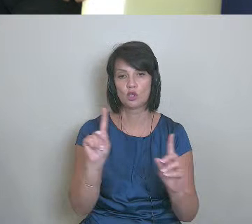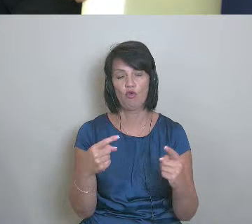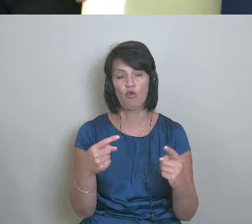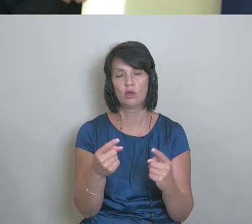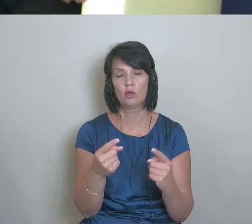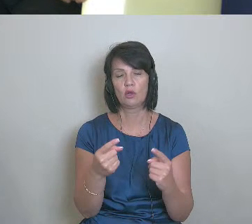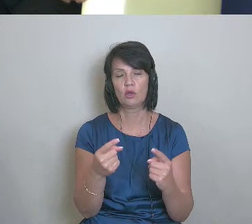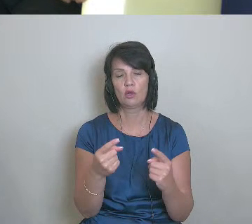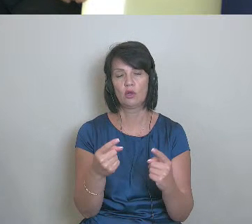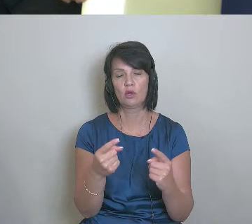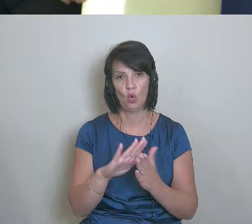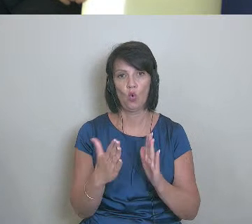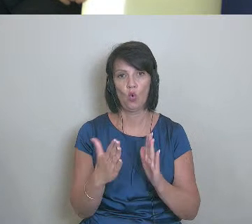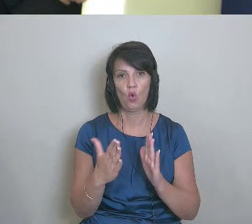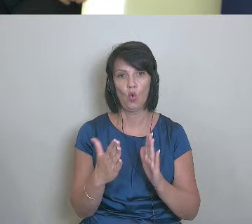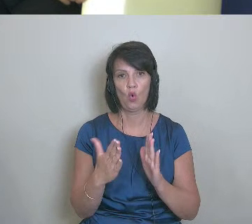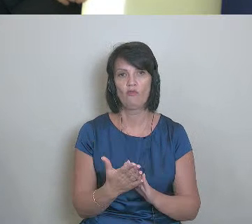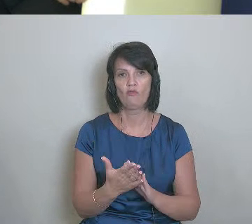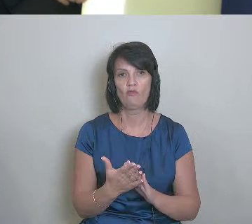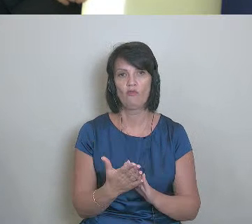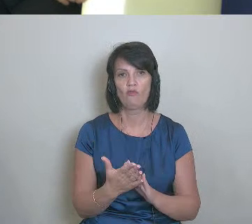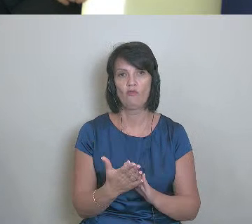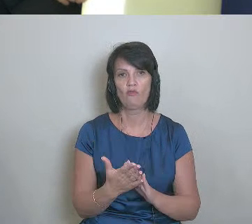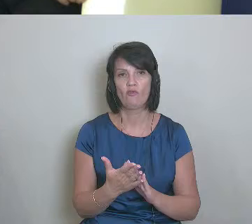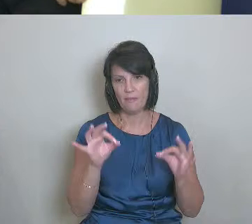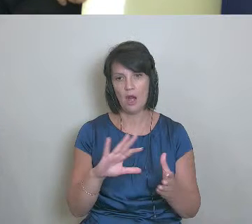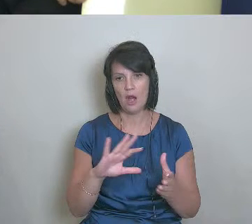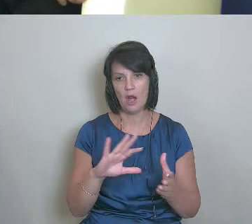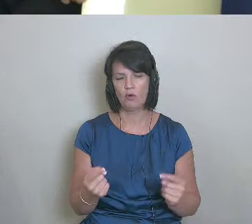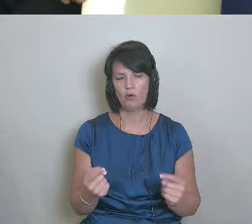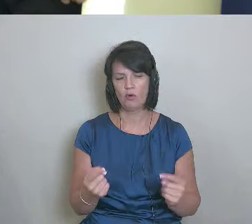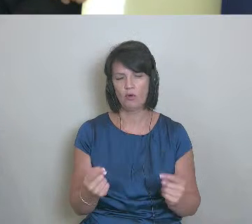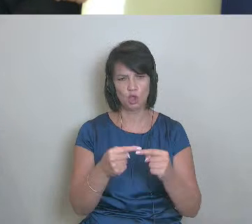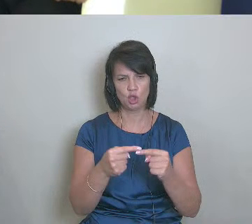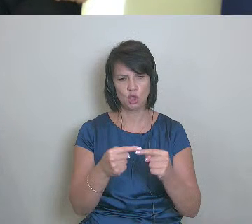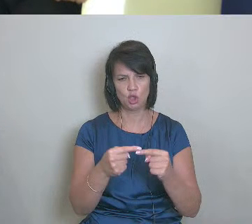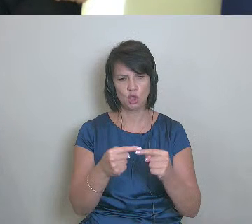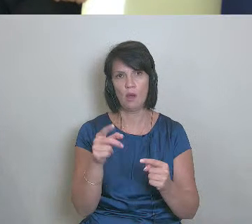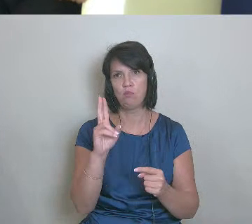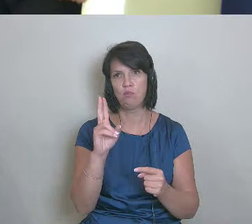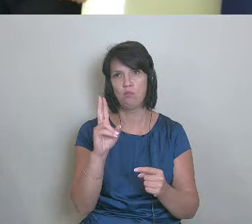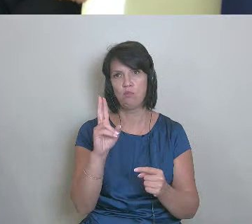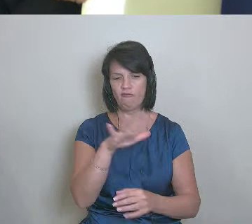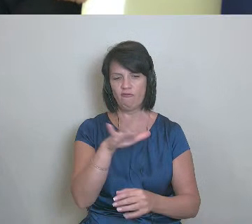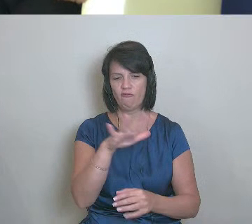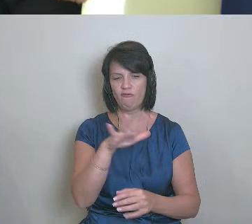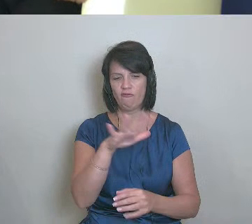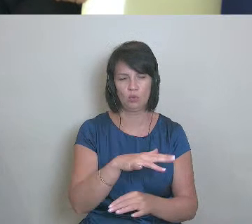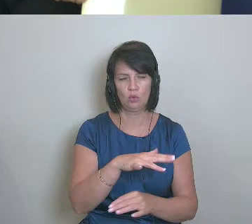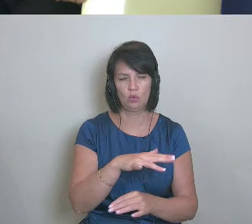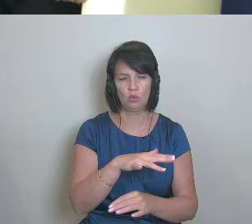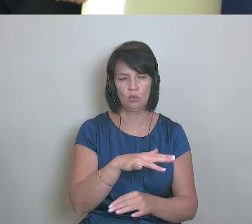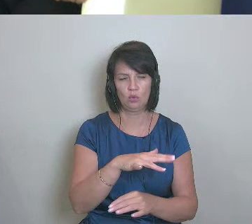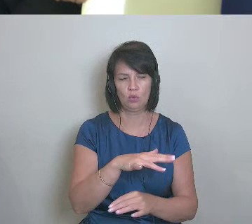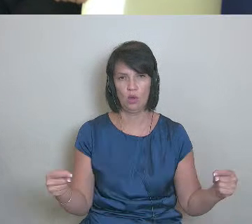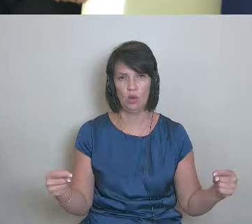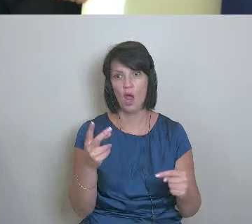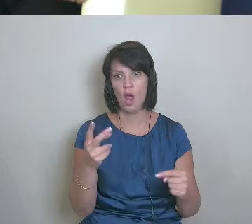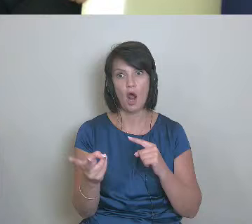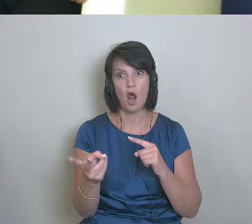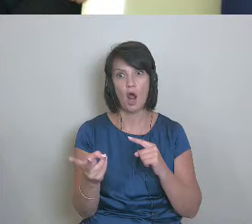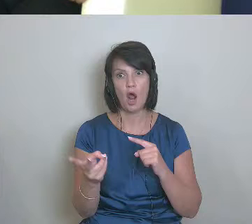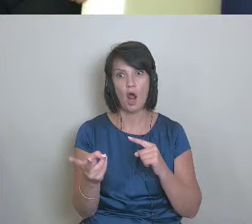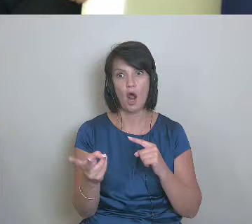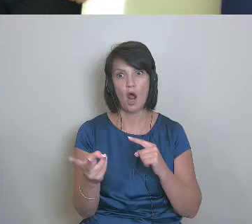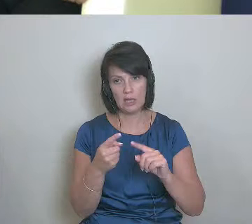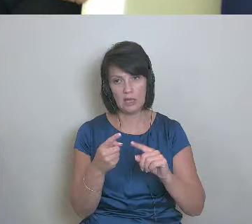is to create appropriate conditions. Appropriate conditions are defined very specifically. How many square meters are to be allocated